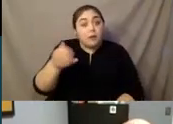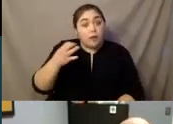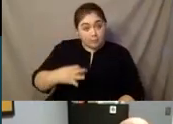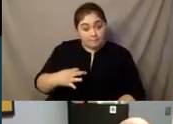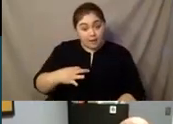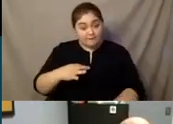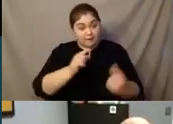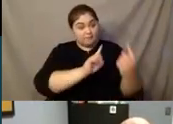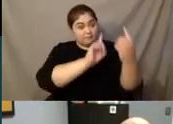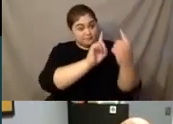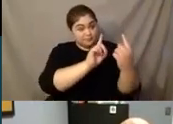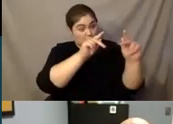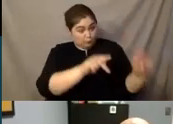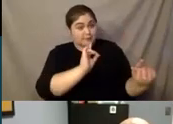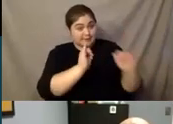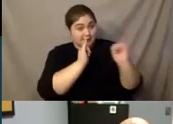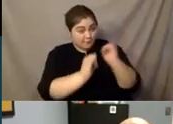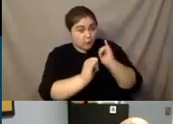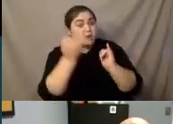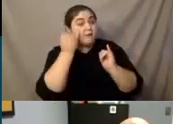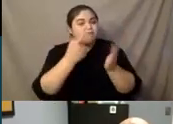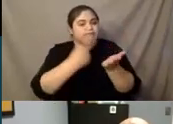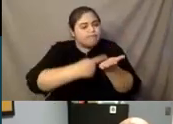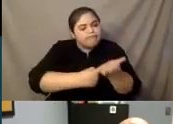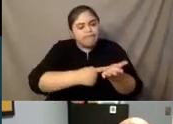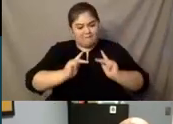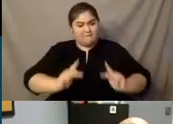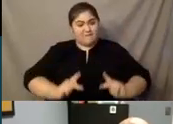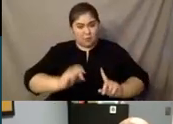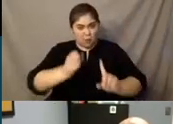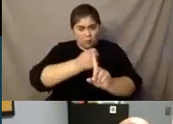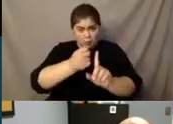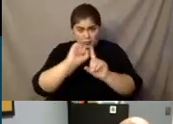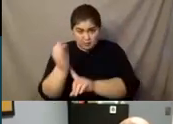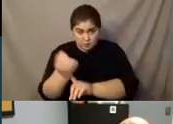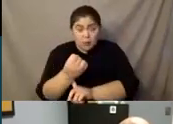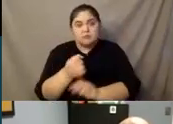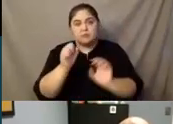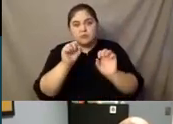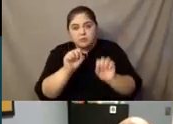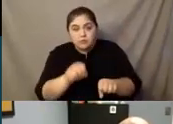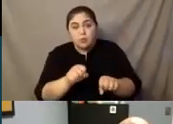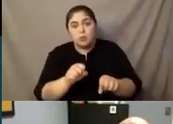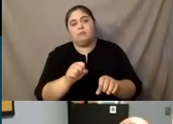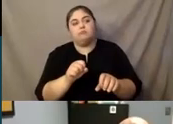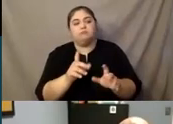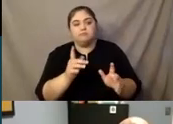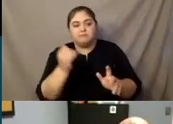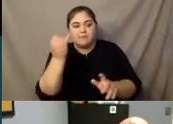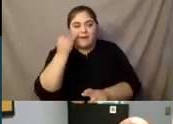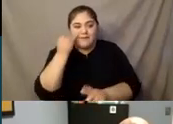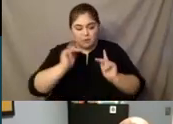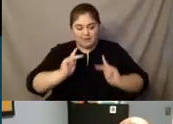in person when you're talking about a physical abuse case is to take into consideration if there were any